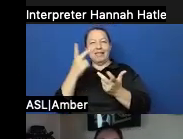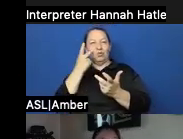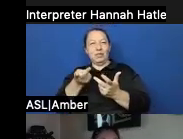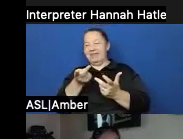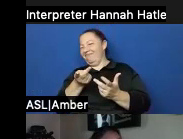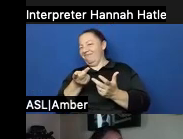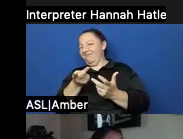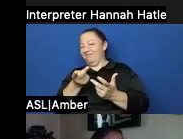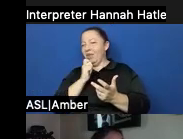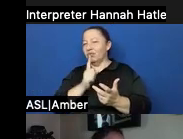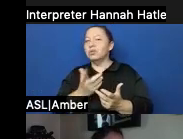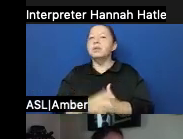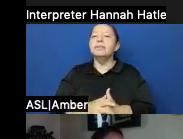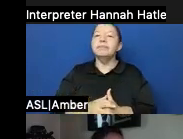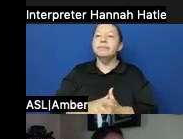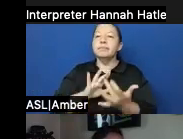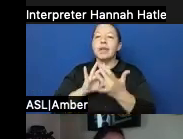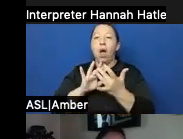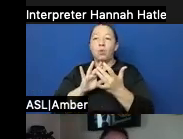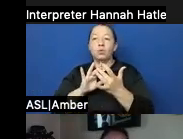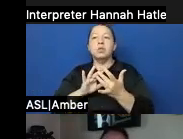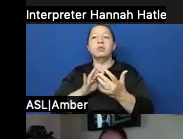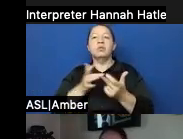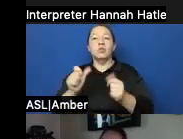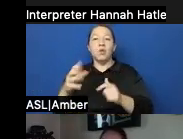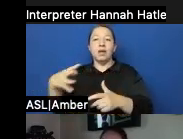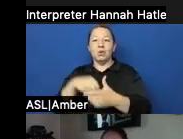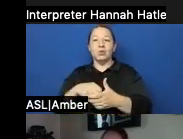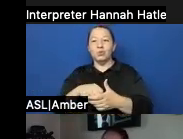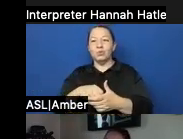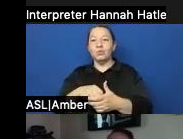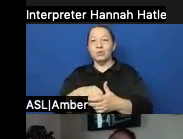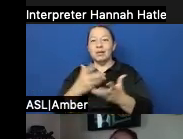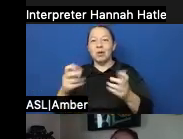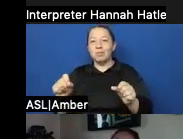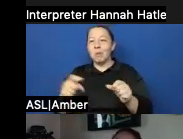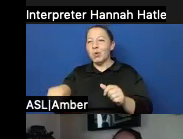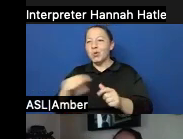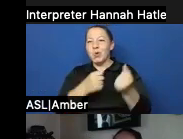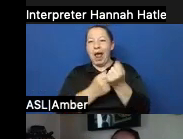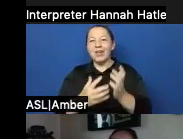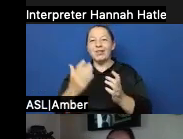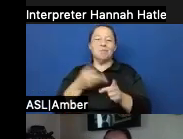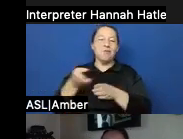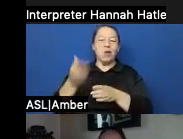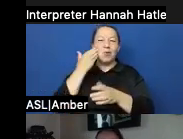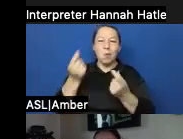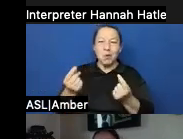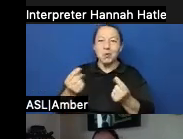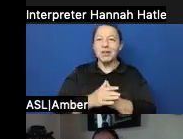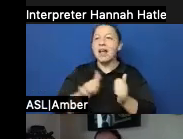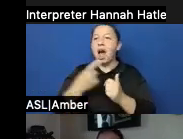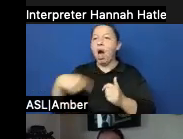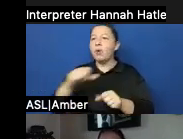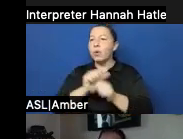So outreach. Tried to weave that in as much as I could. You're advocates, you're professionals, you know what you're doing. How do we work together though?